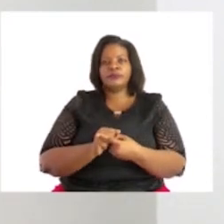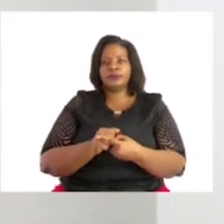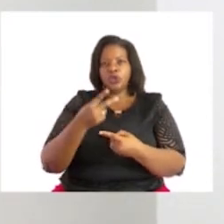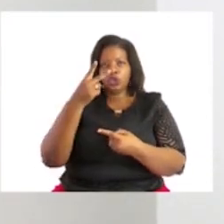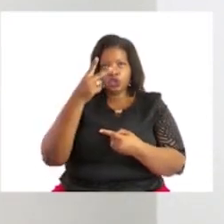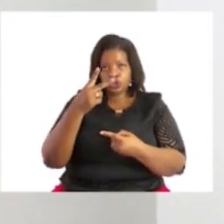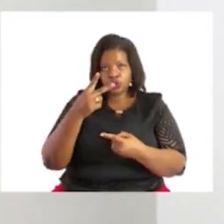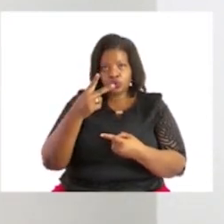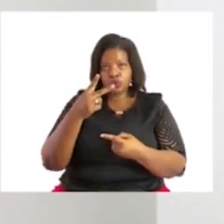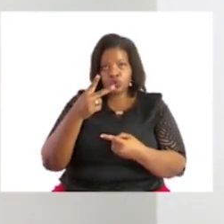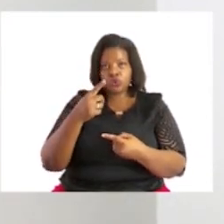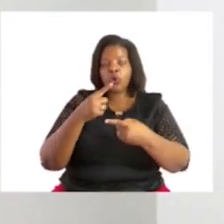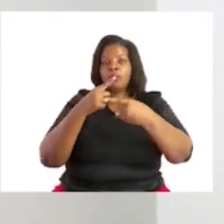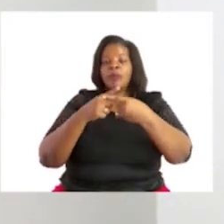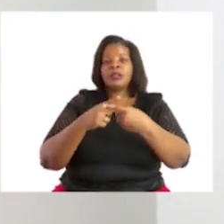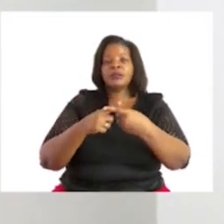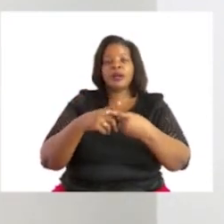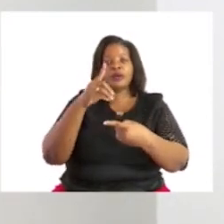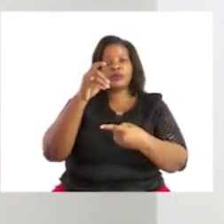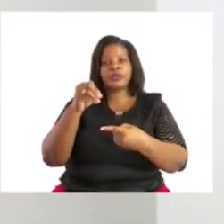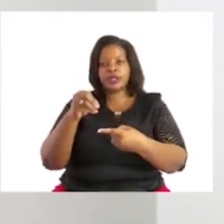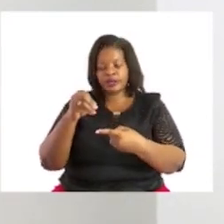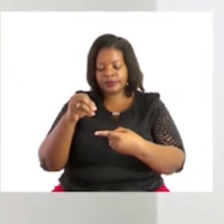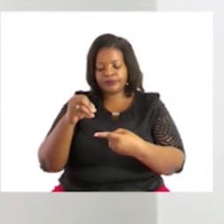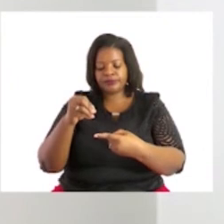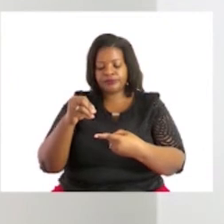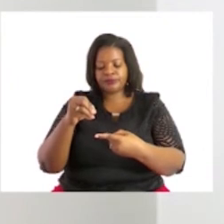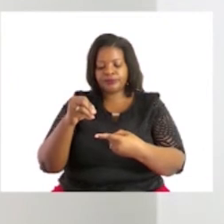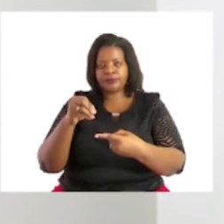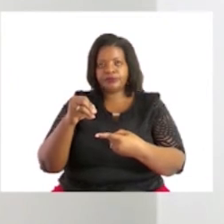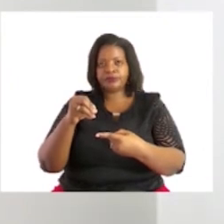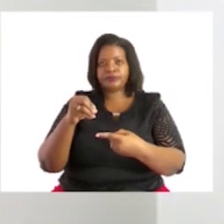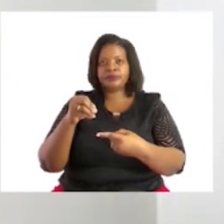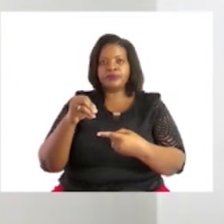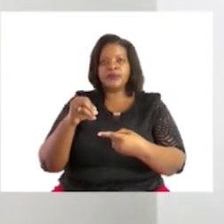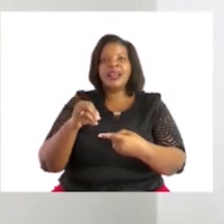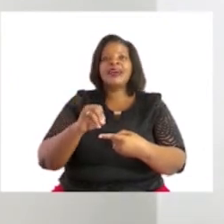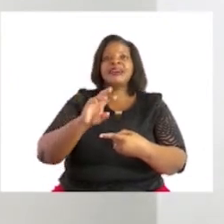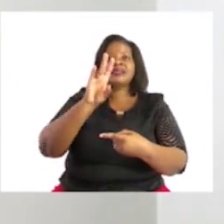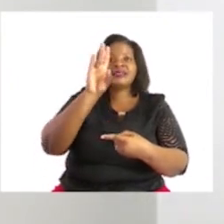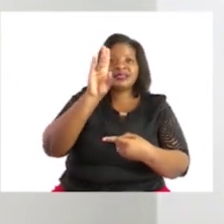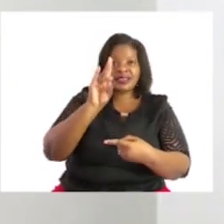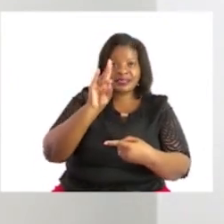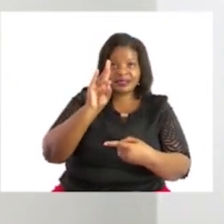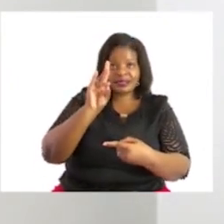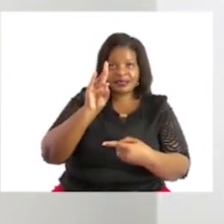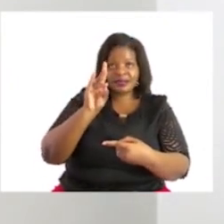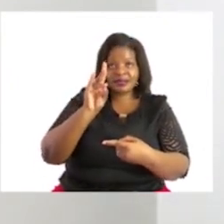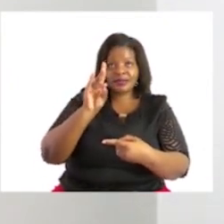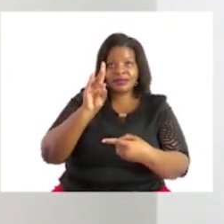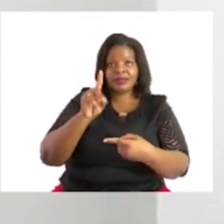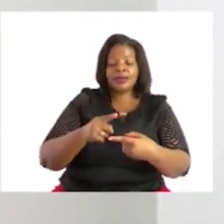2 in position of tens, you multiply with 10. 6 in